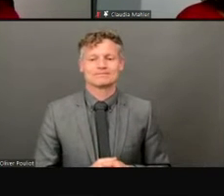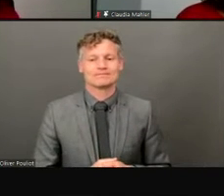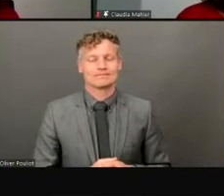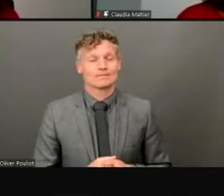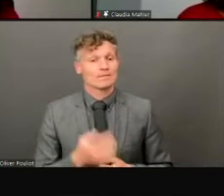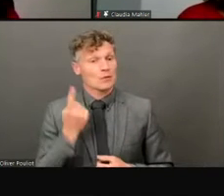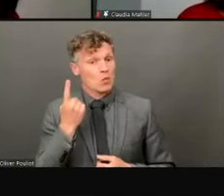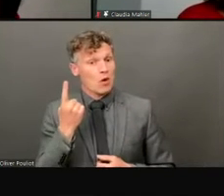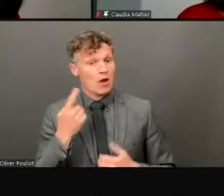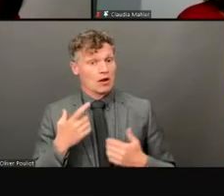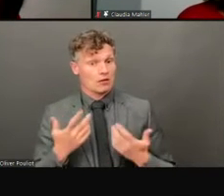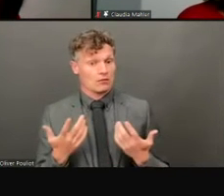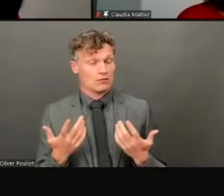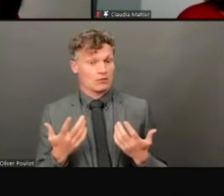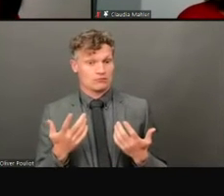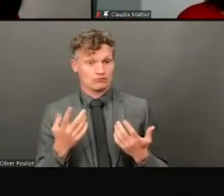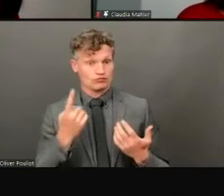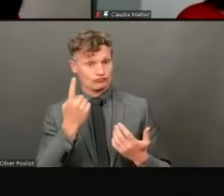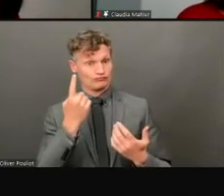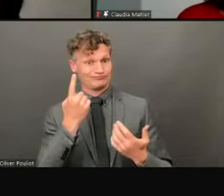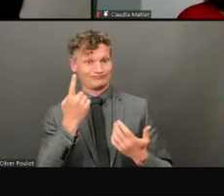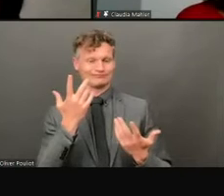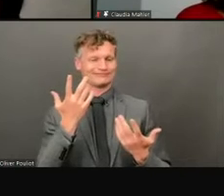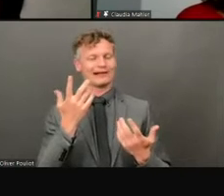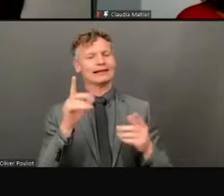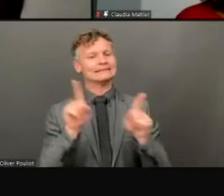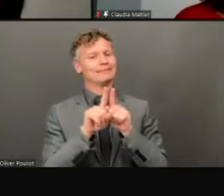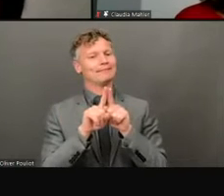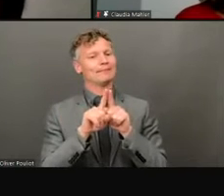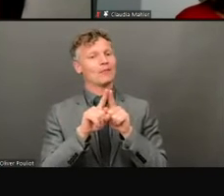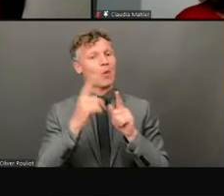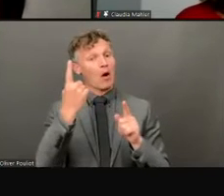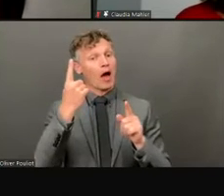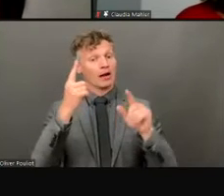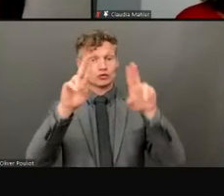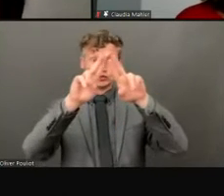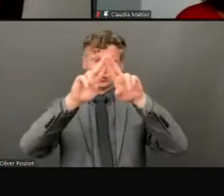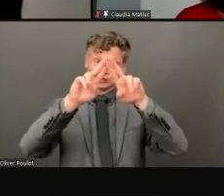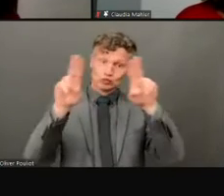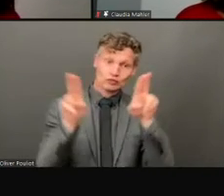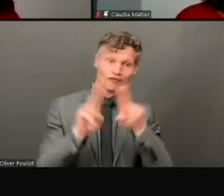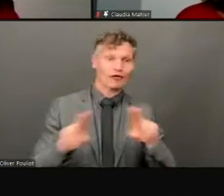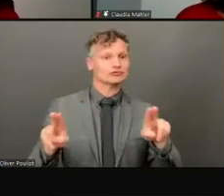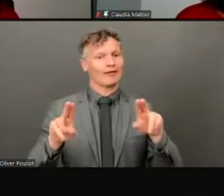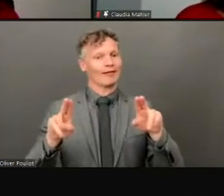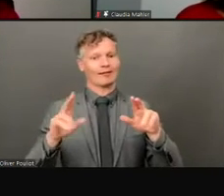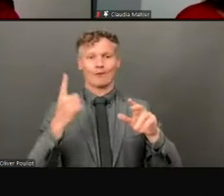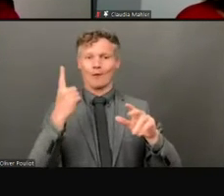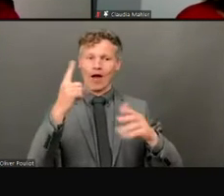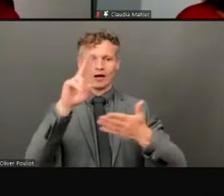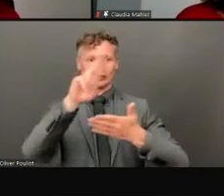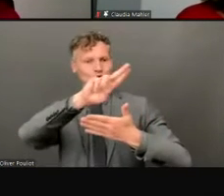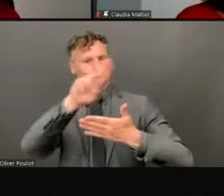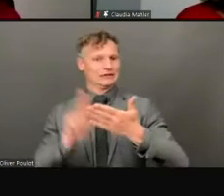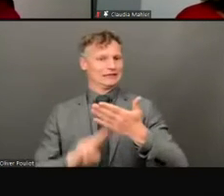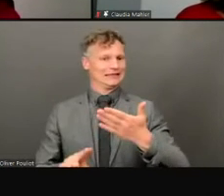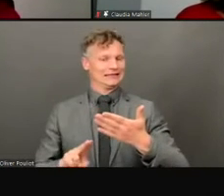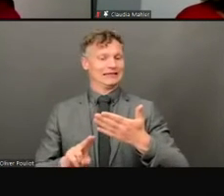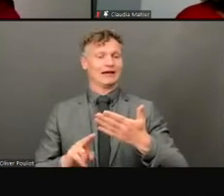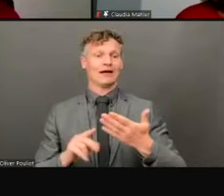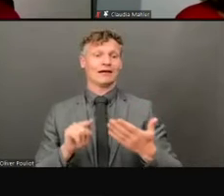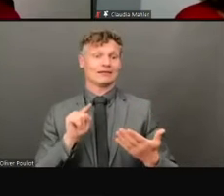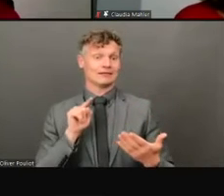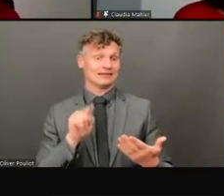adopting a universal treaty is that that then triggered a lot of change around the world in terms of